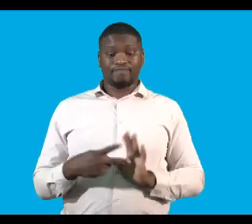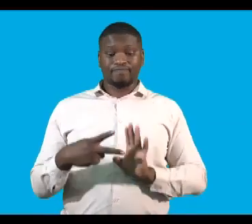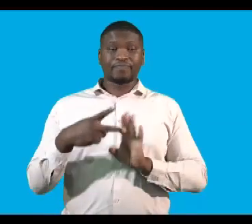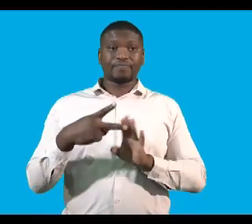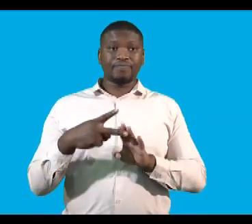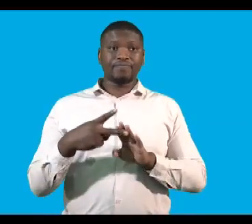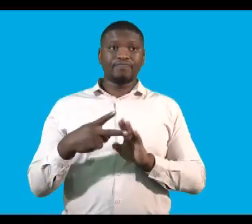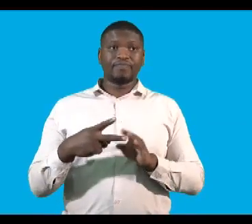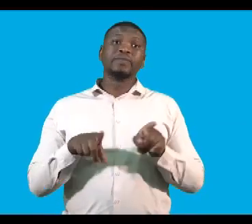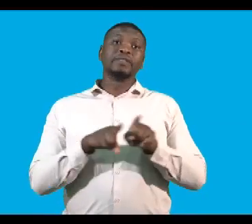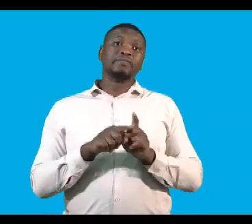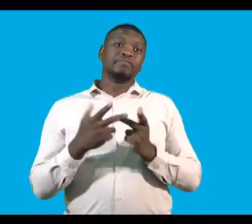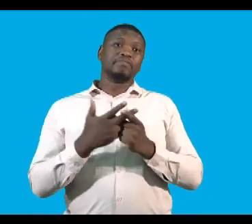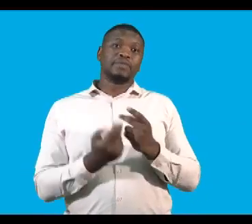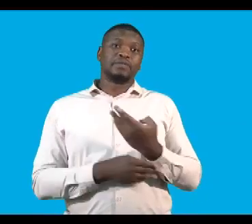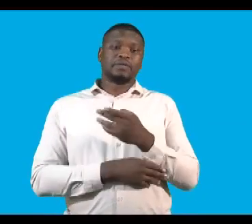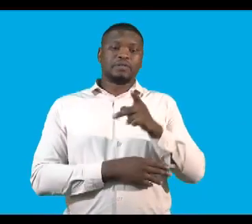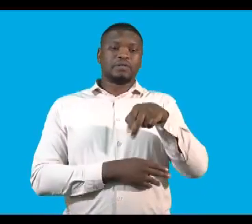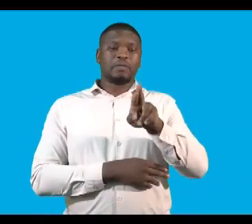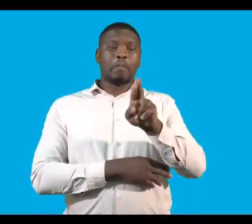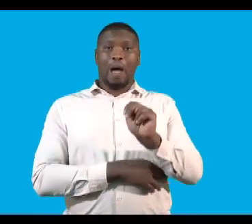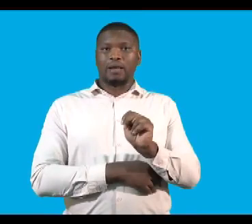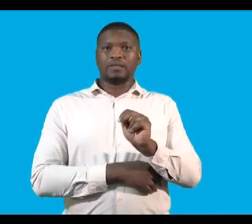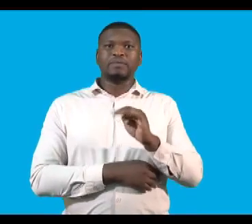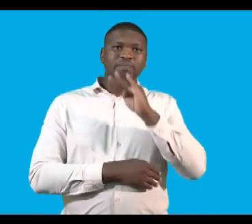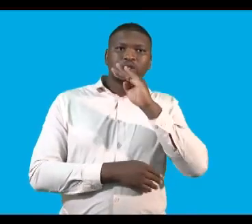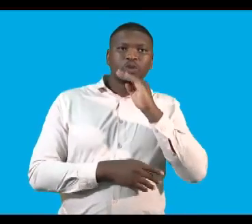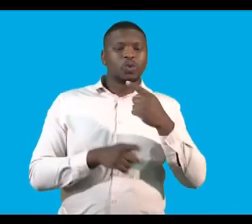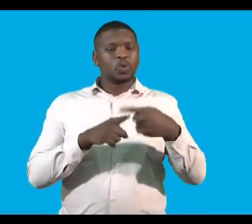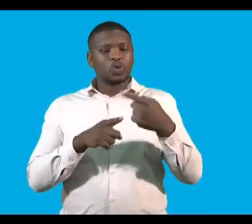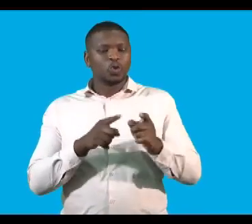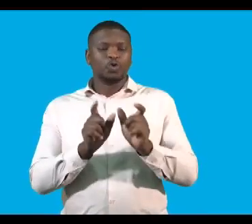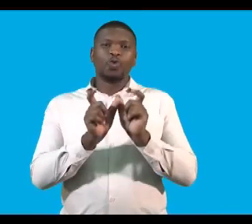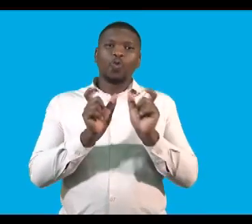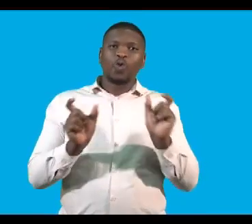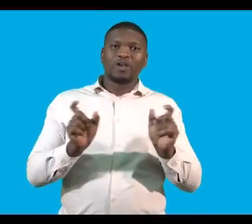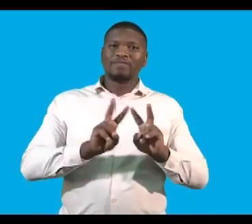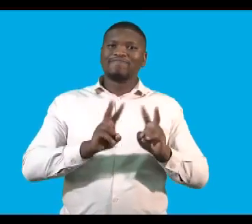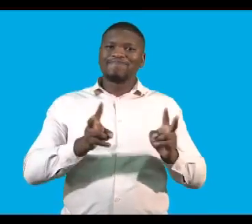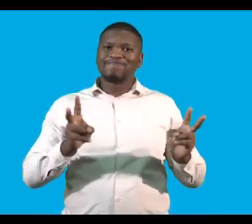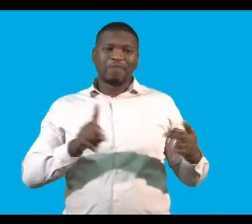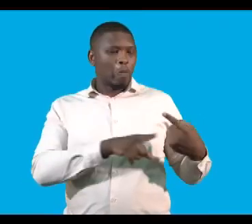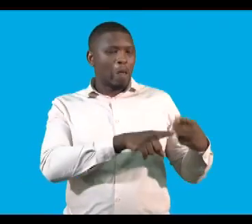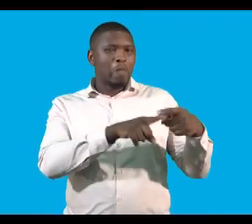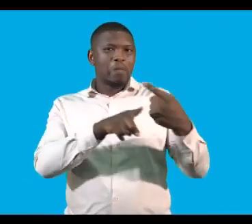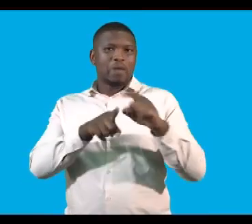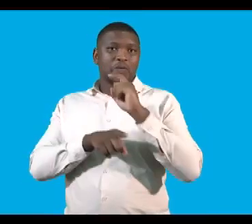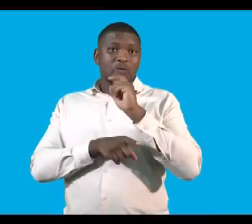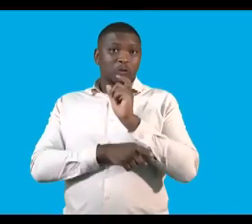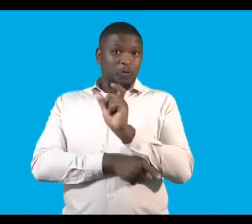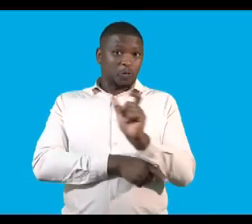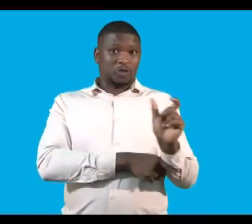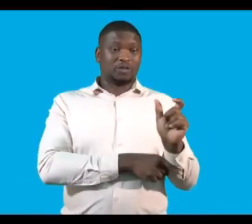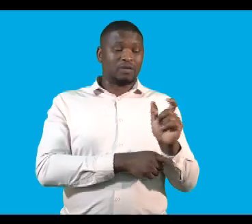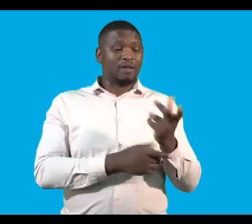The next aspect is a pun. A pun is a play on words, and it exploits multiple meanings. It adds humor